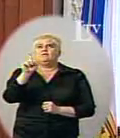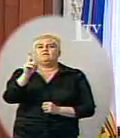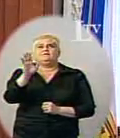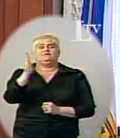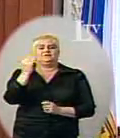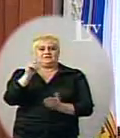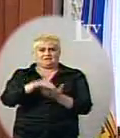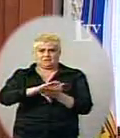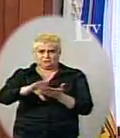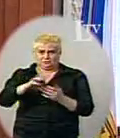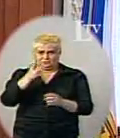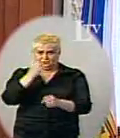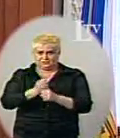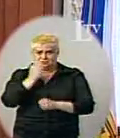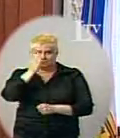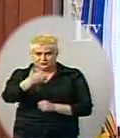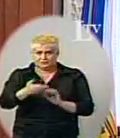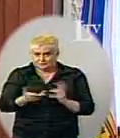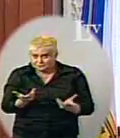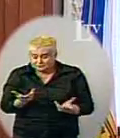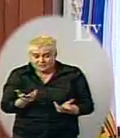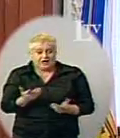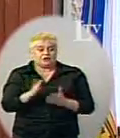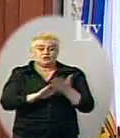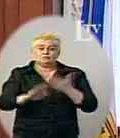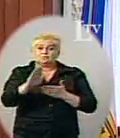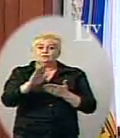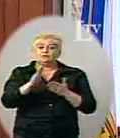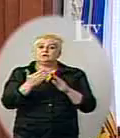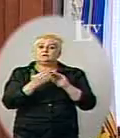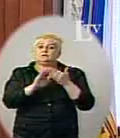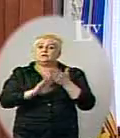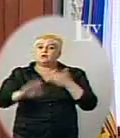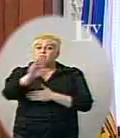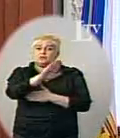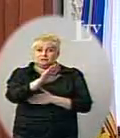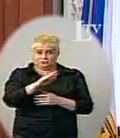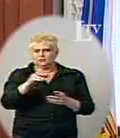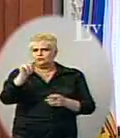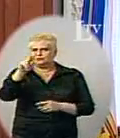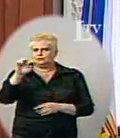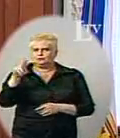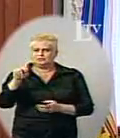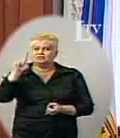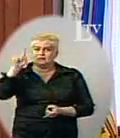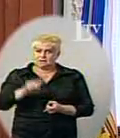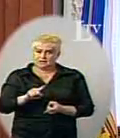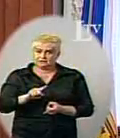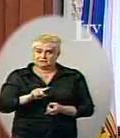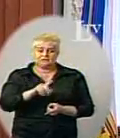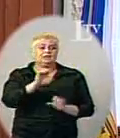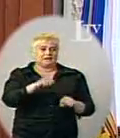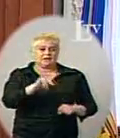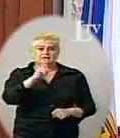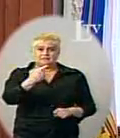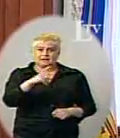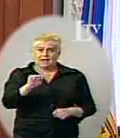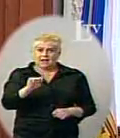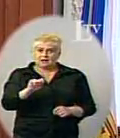6 years. Community college students who pay lower tuition can reduce their taxes by up to